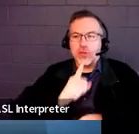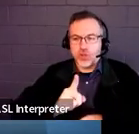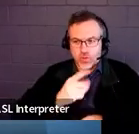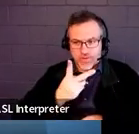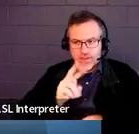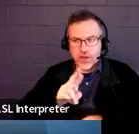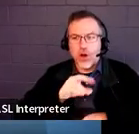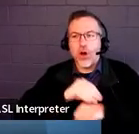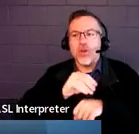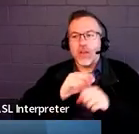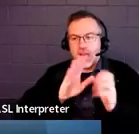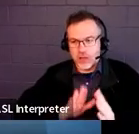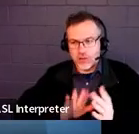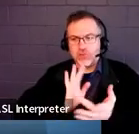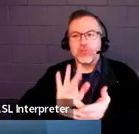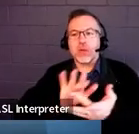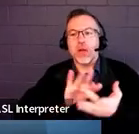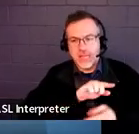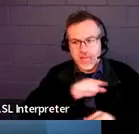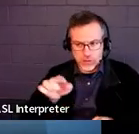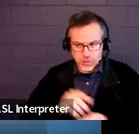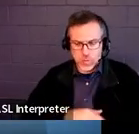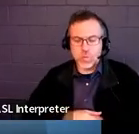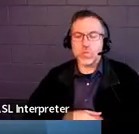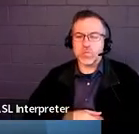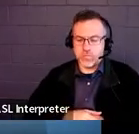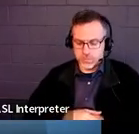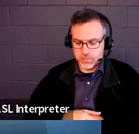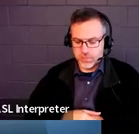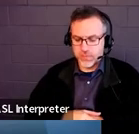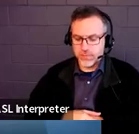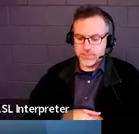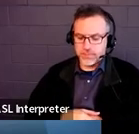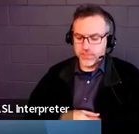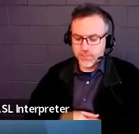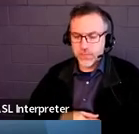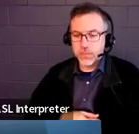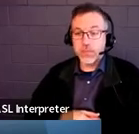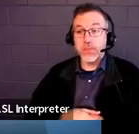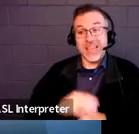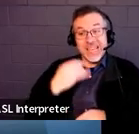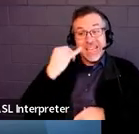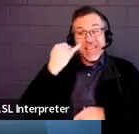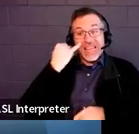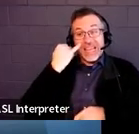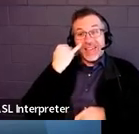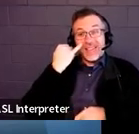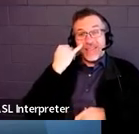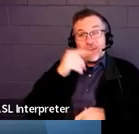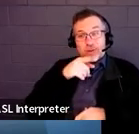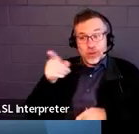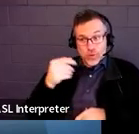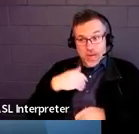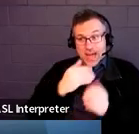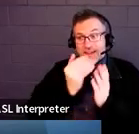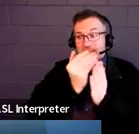So other than that, if you have your list, if you have the list of VR counselors for the state